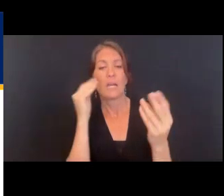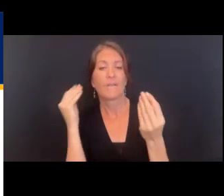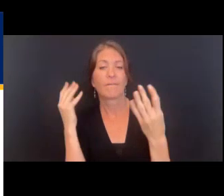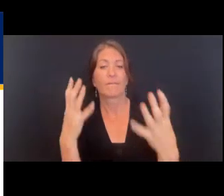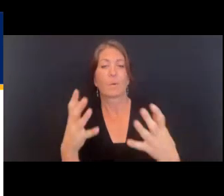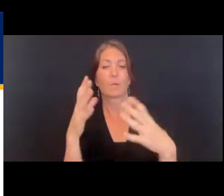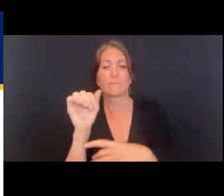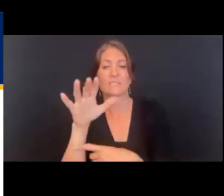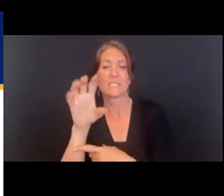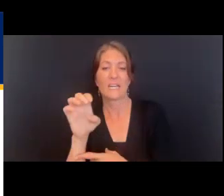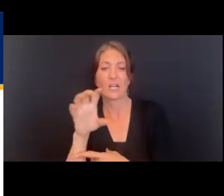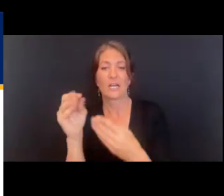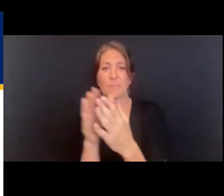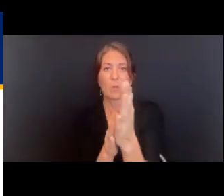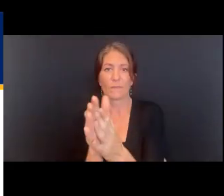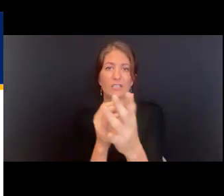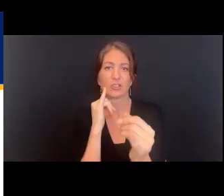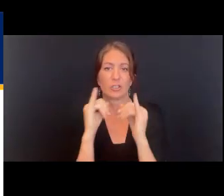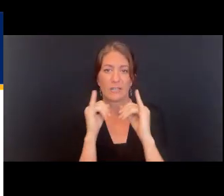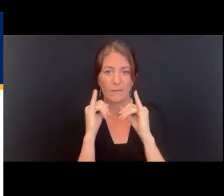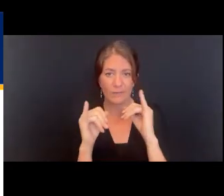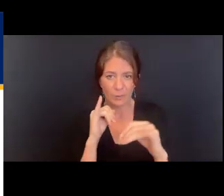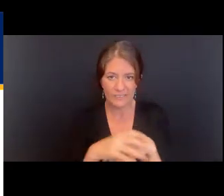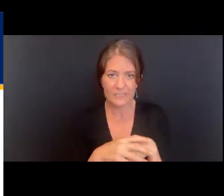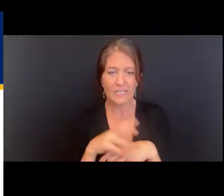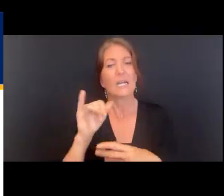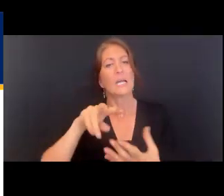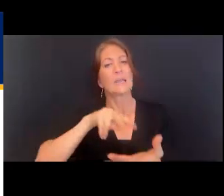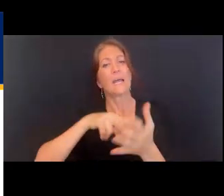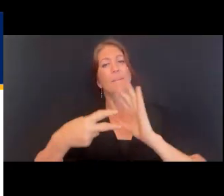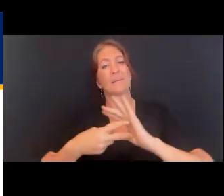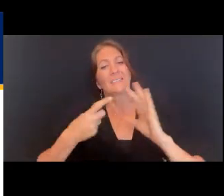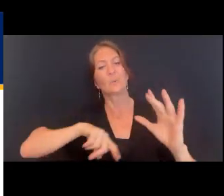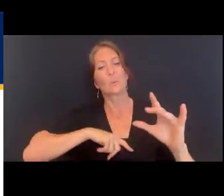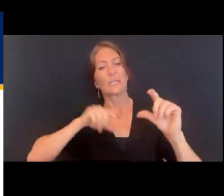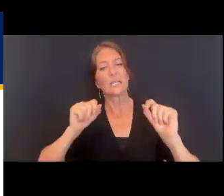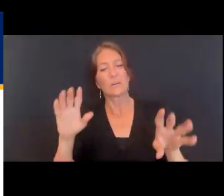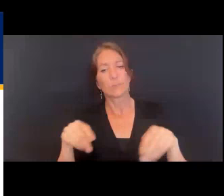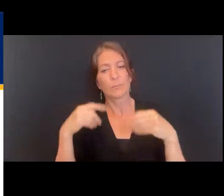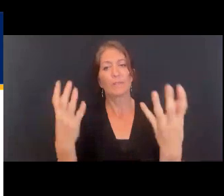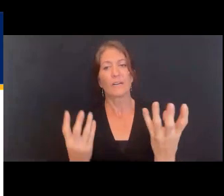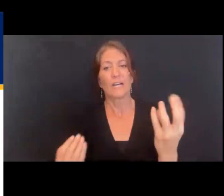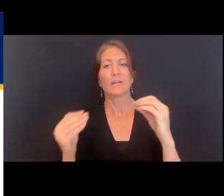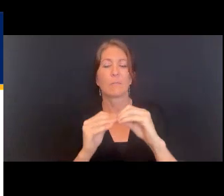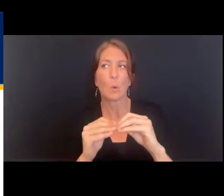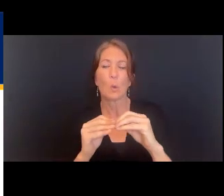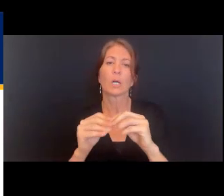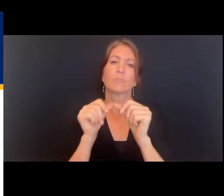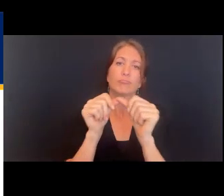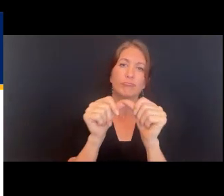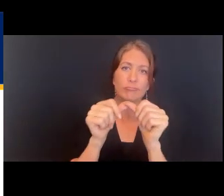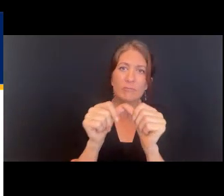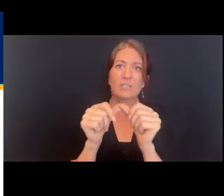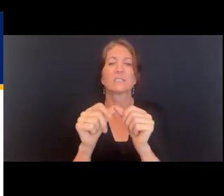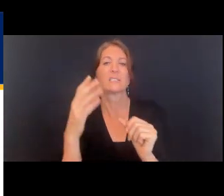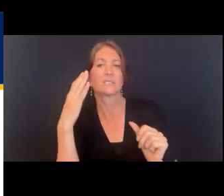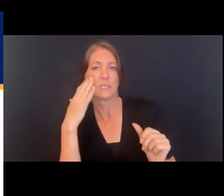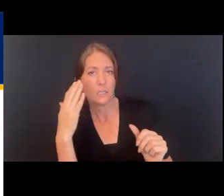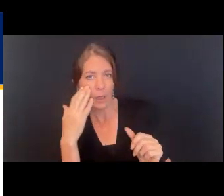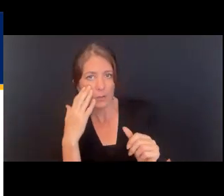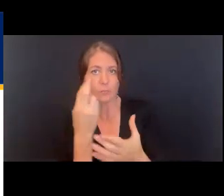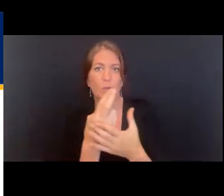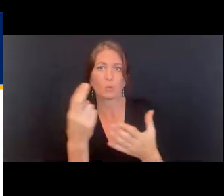we can provide stable and knowledgeable access to all of the support and resources that we have,